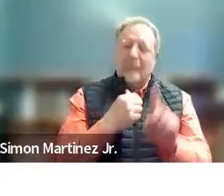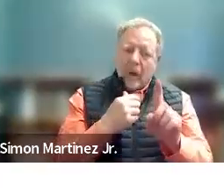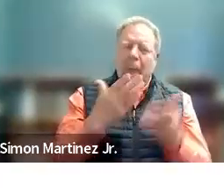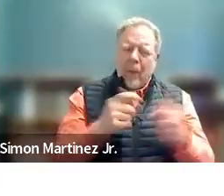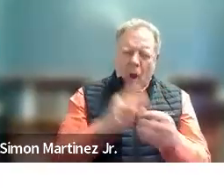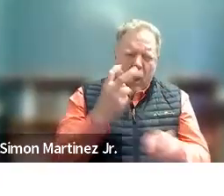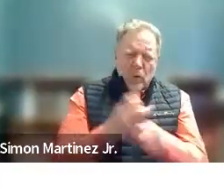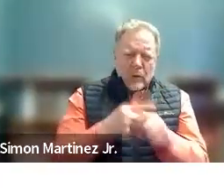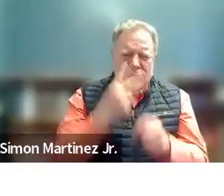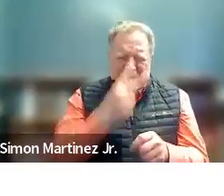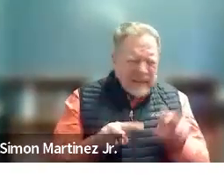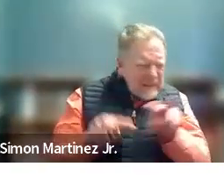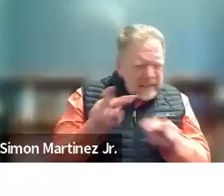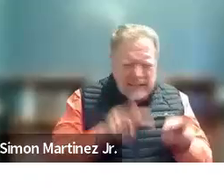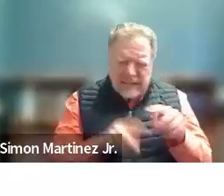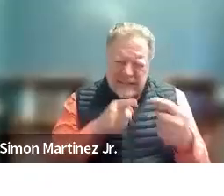be hard to see,